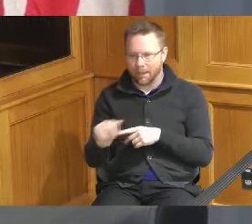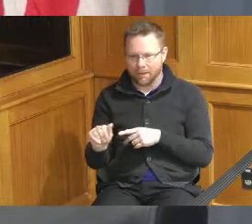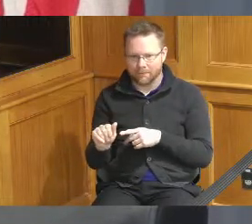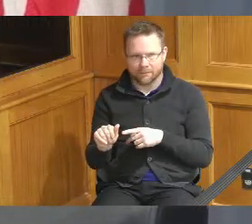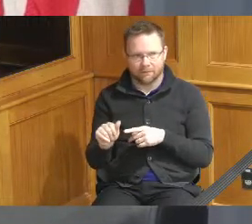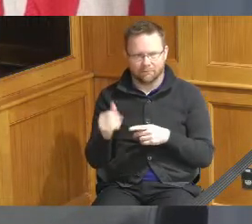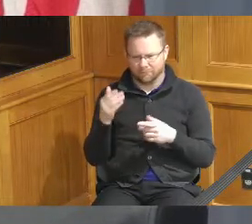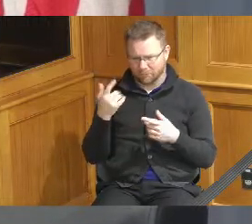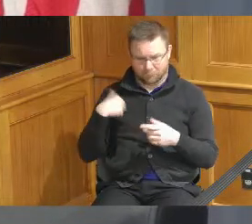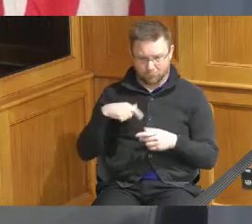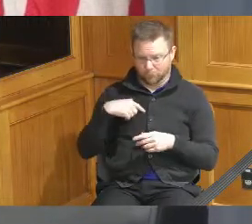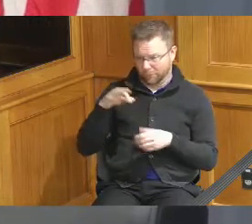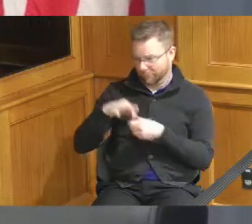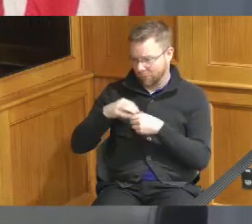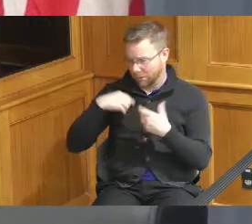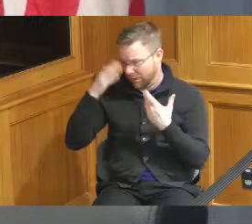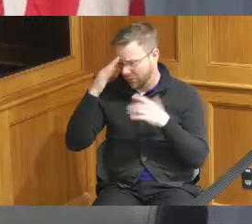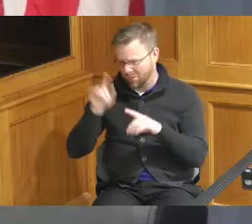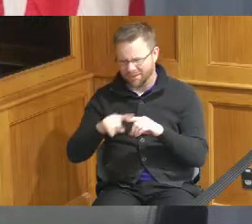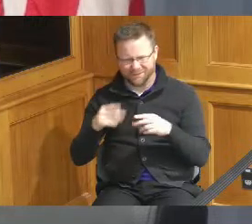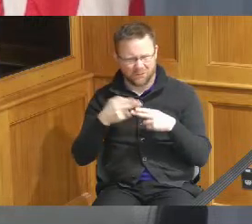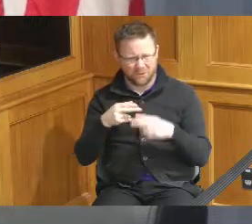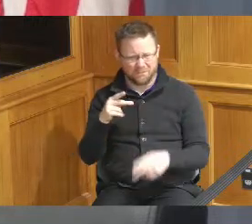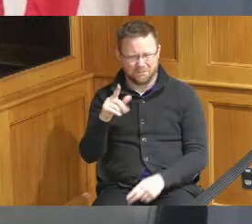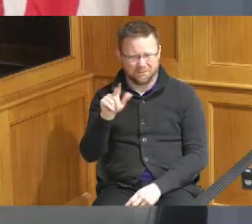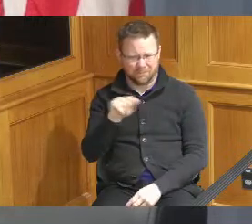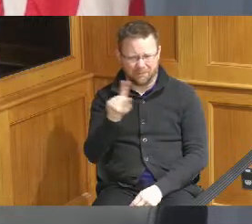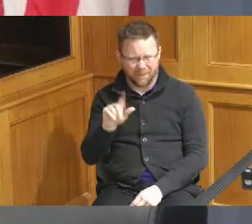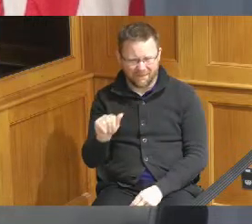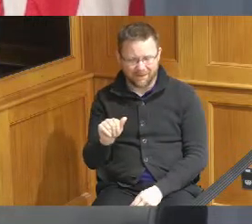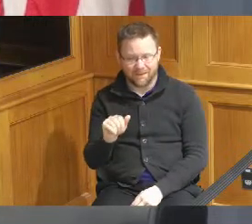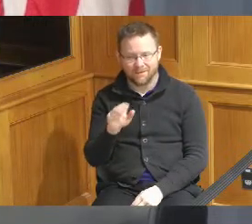we voted on that, but it's called a plaza now, where